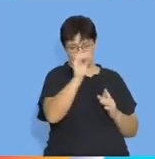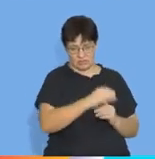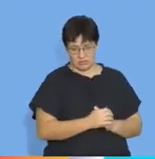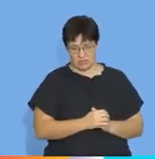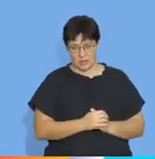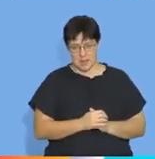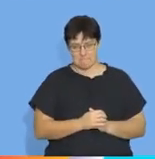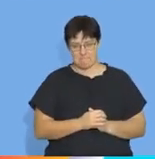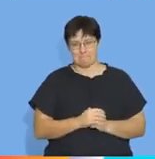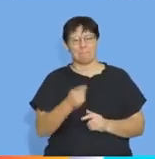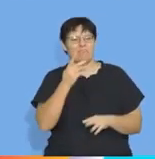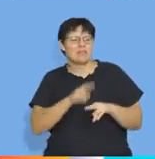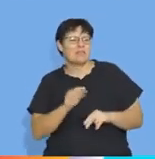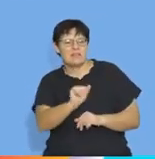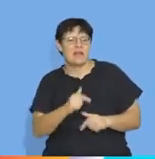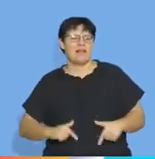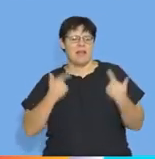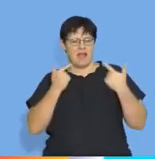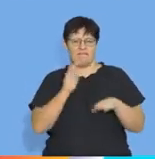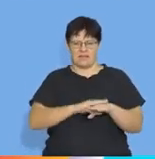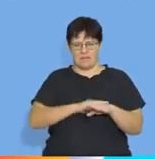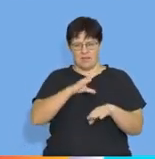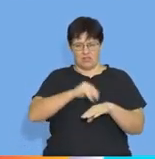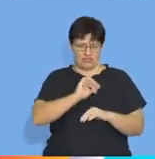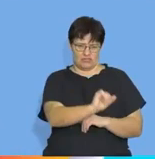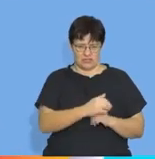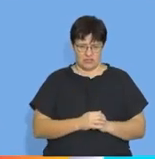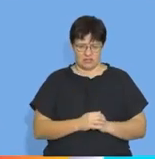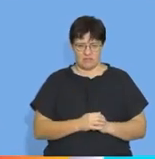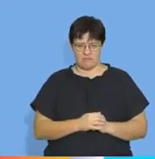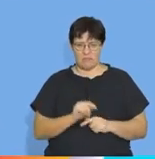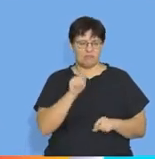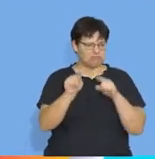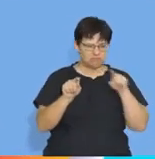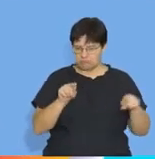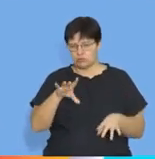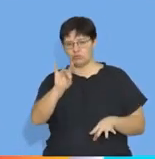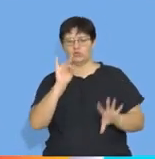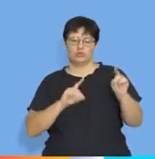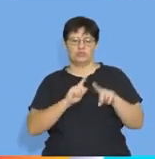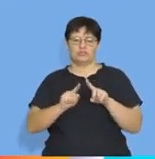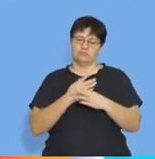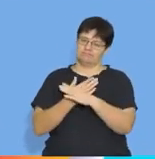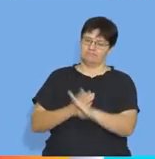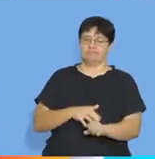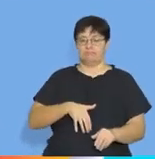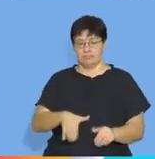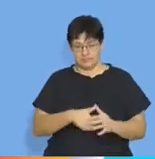on their time of their life cycle. We might decide and choose different methods of